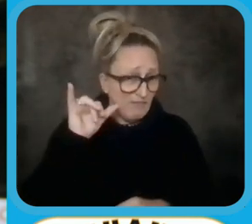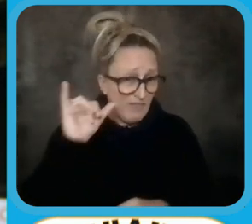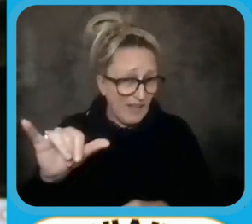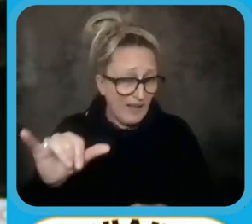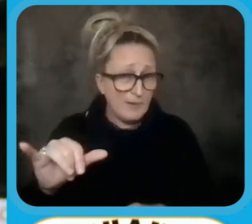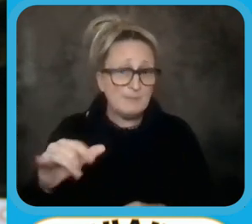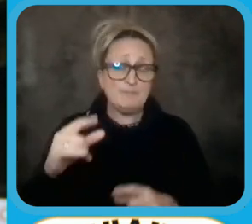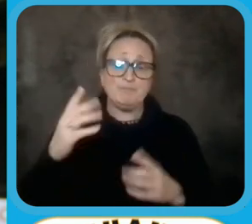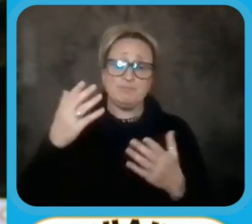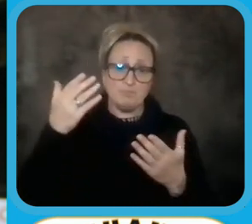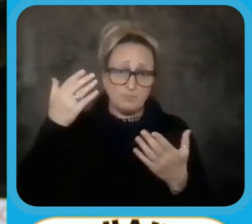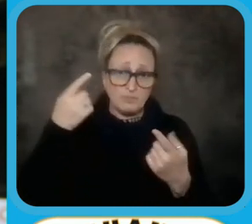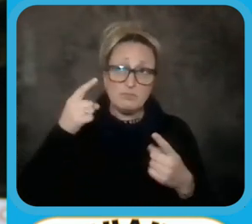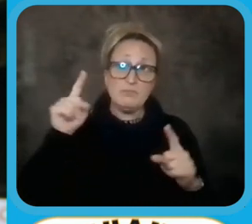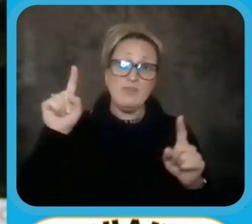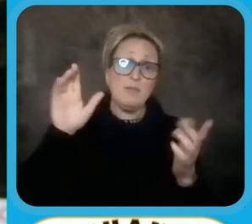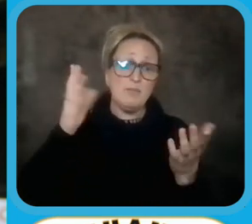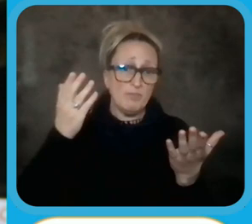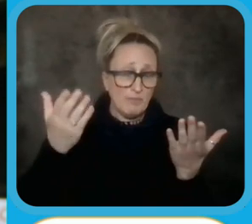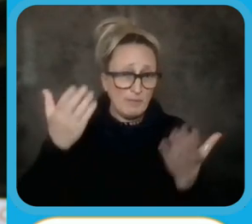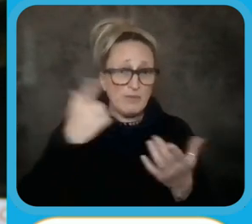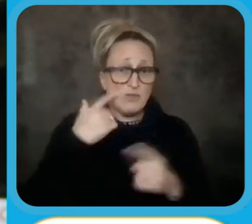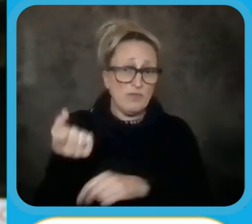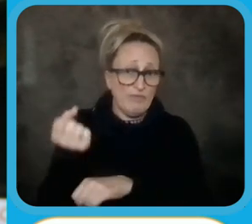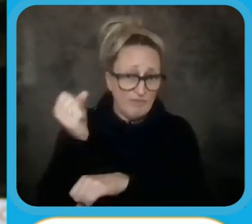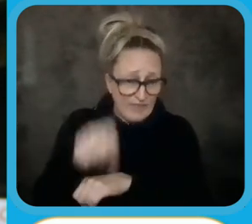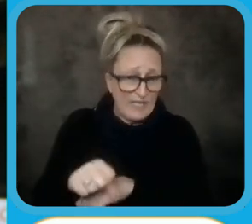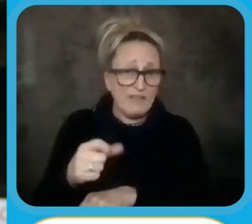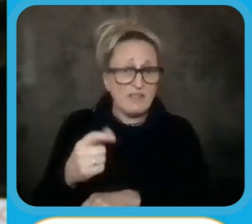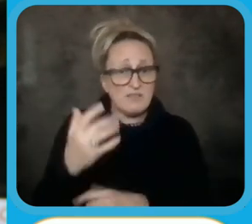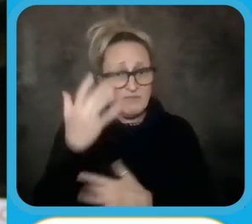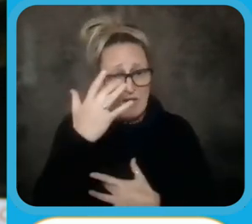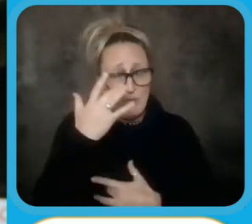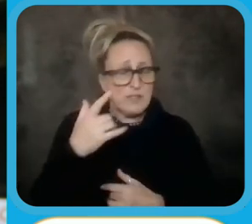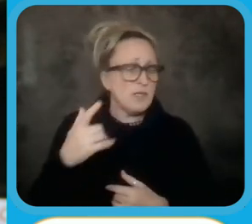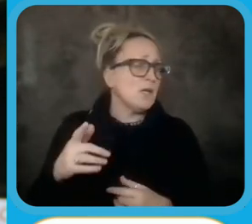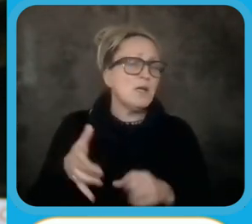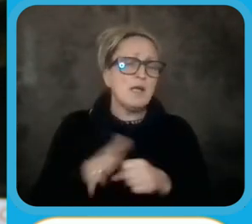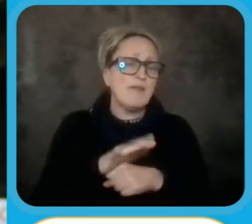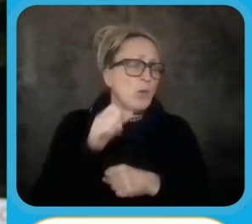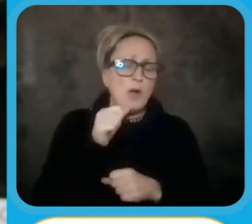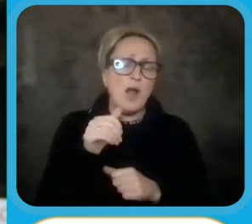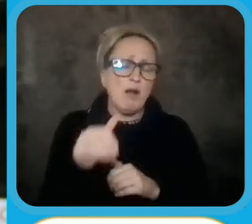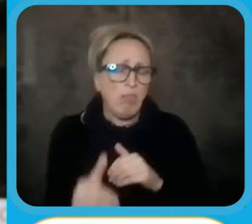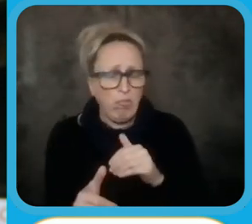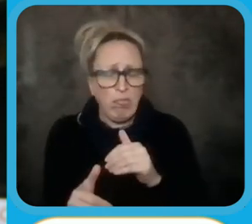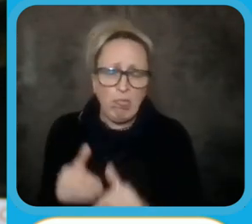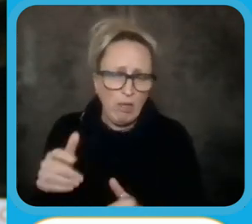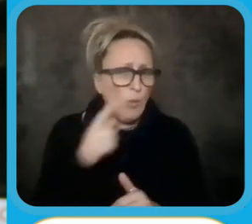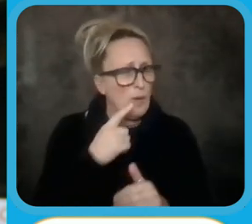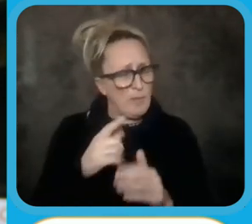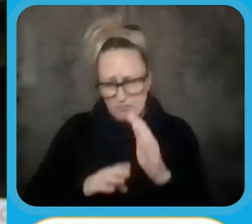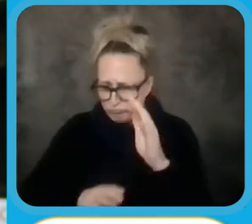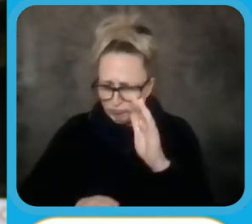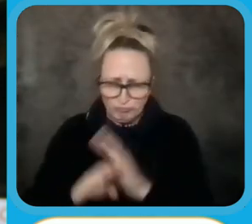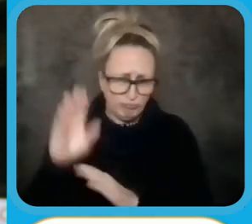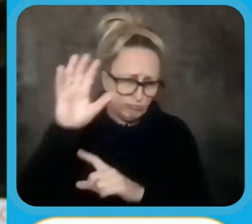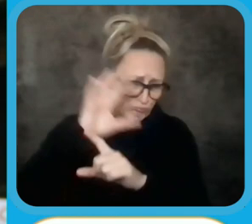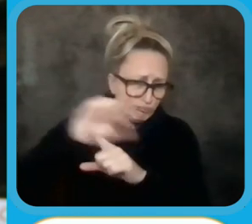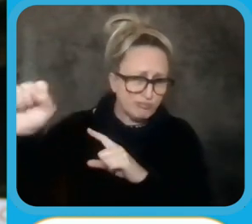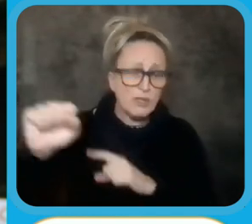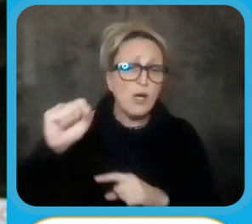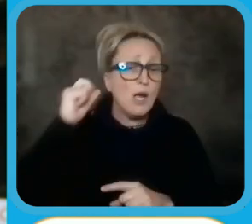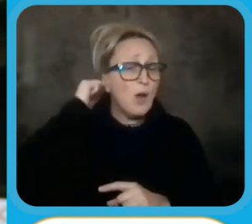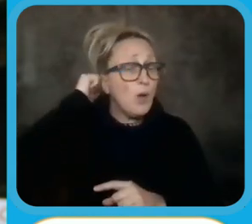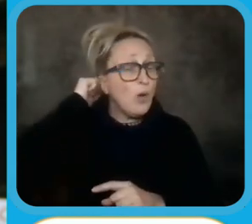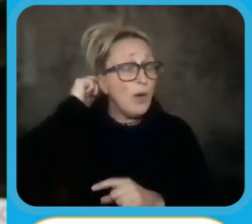finally defeating this virus. California, we're not crawling back. We're gonna come roaring back. And when this pandemic